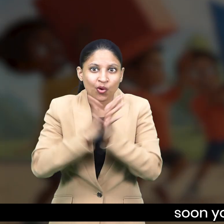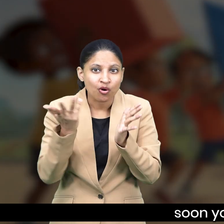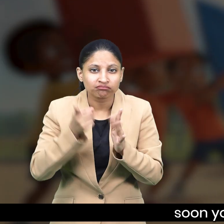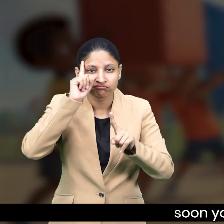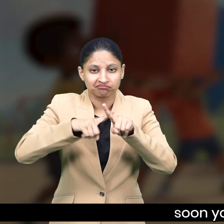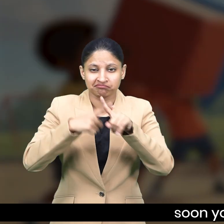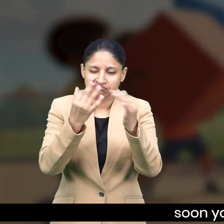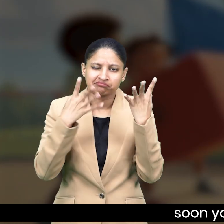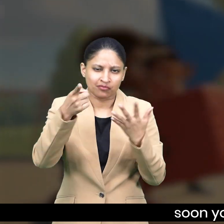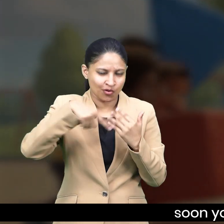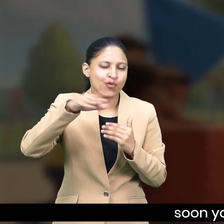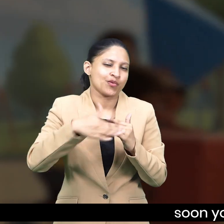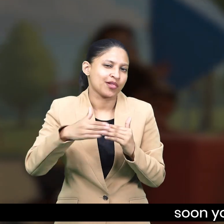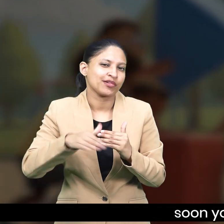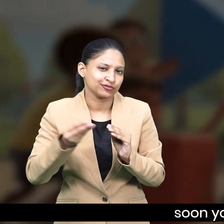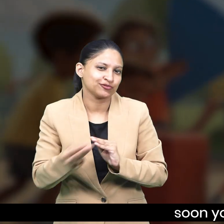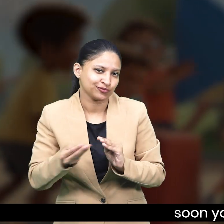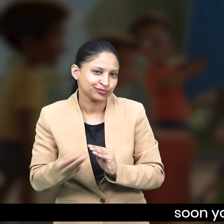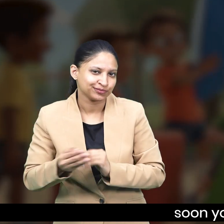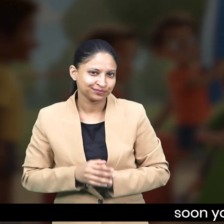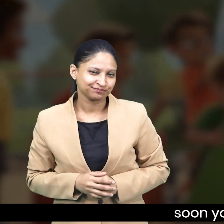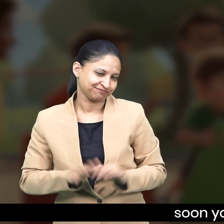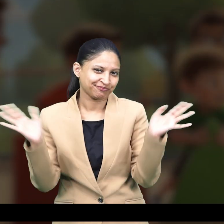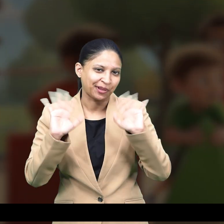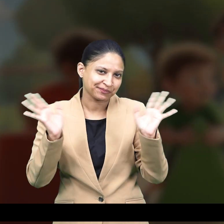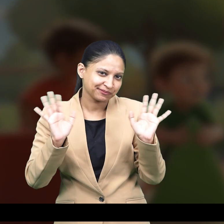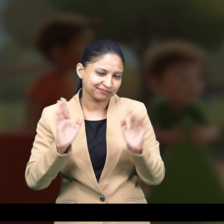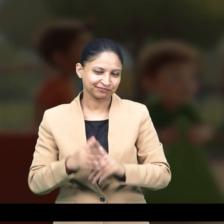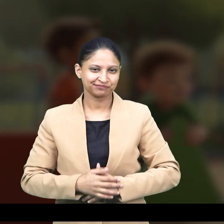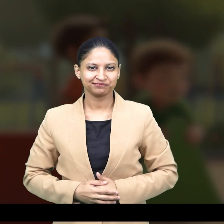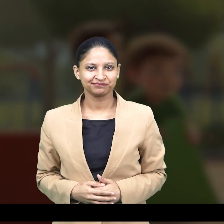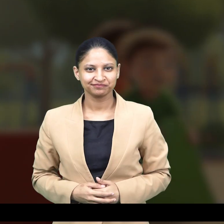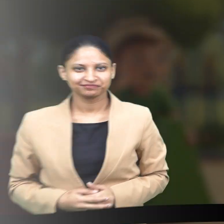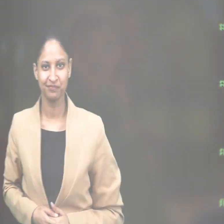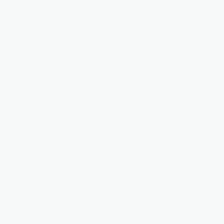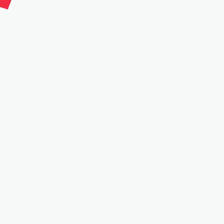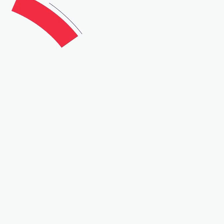pro. Bye-bye.